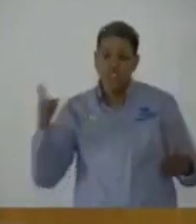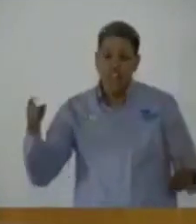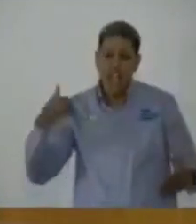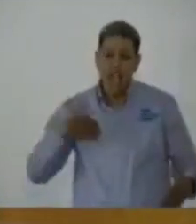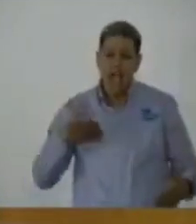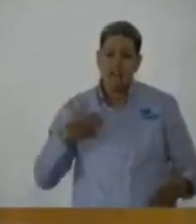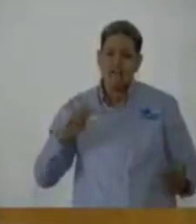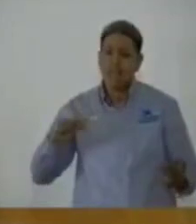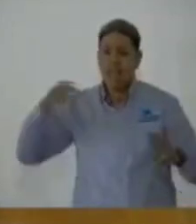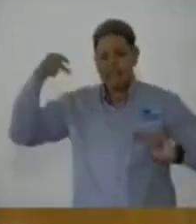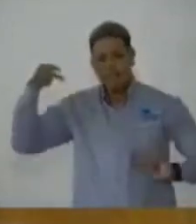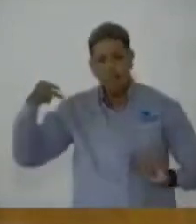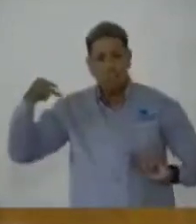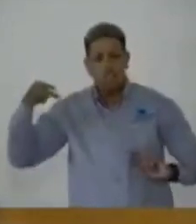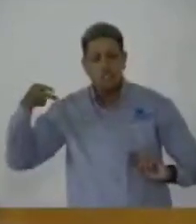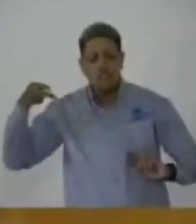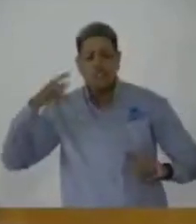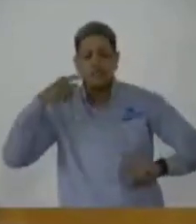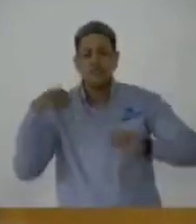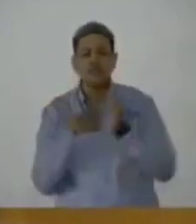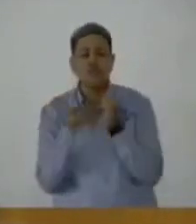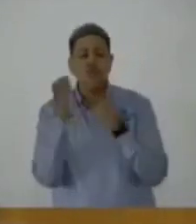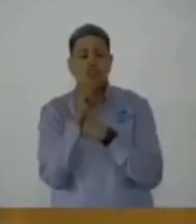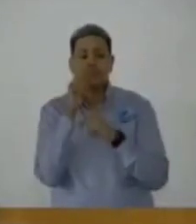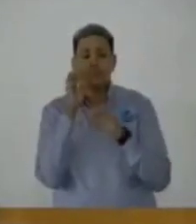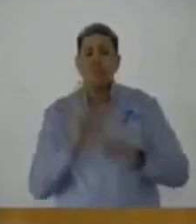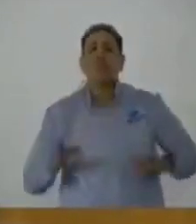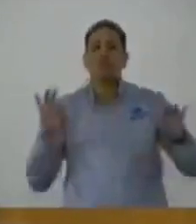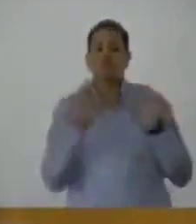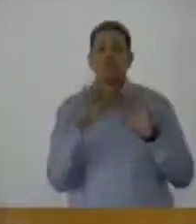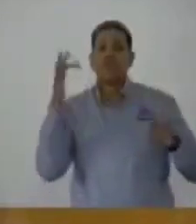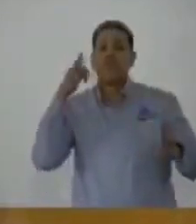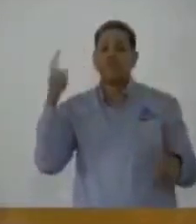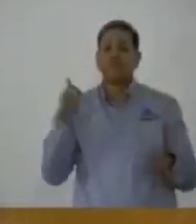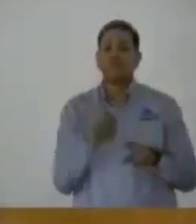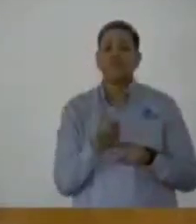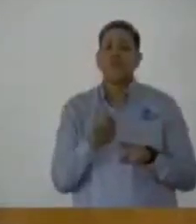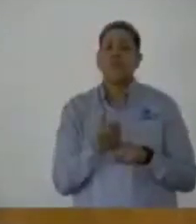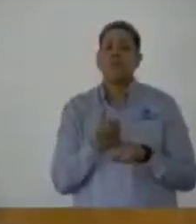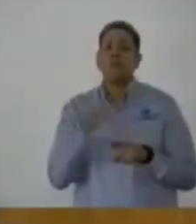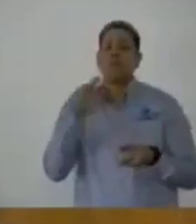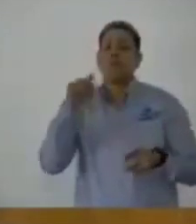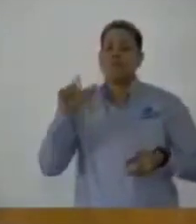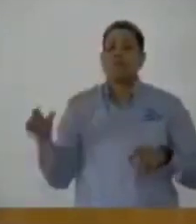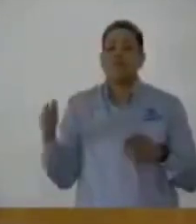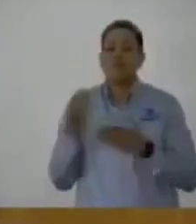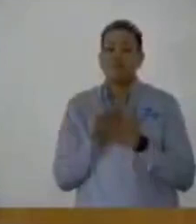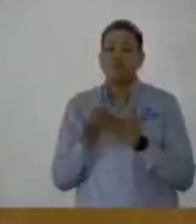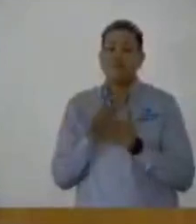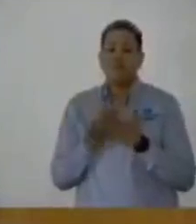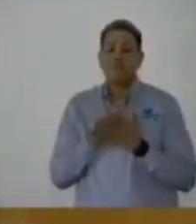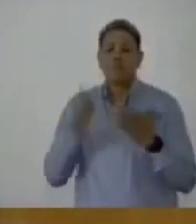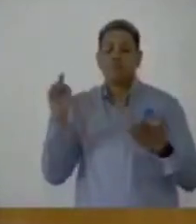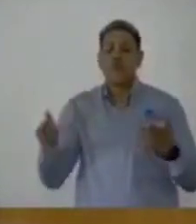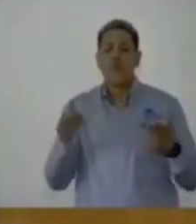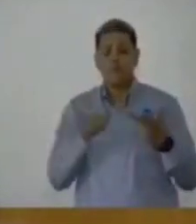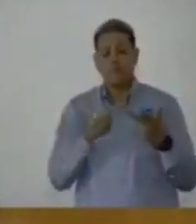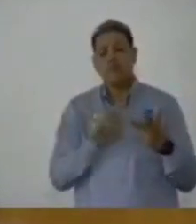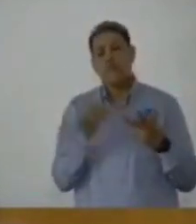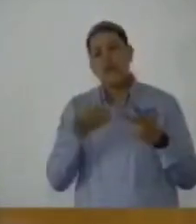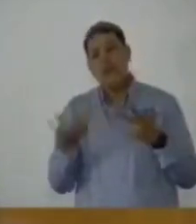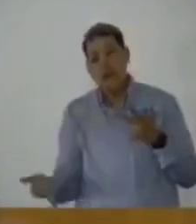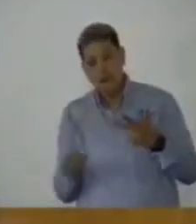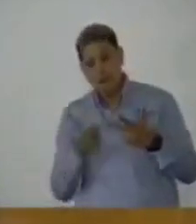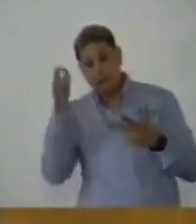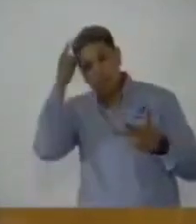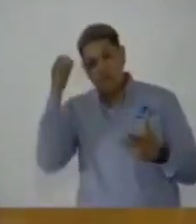inverse the structure of importance, because the capital budget should be after understanding